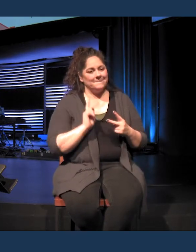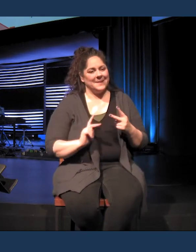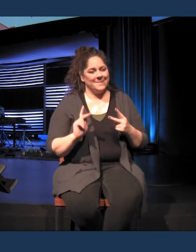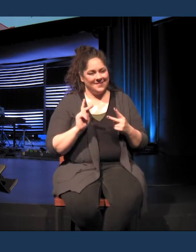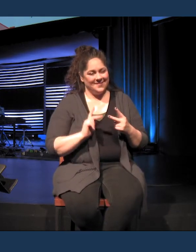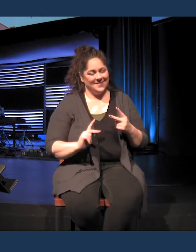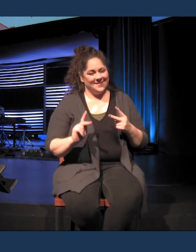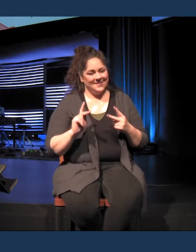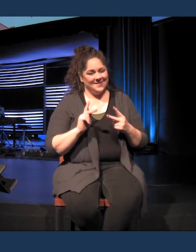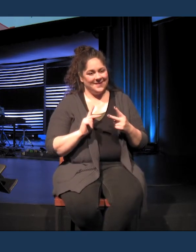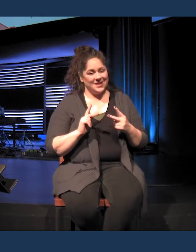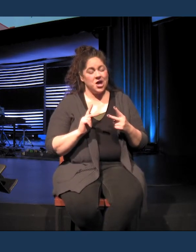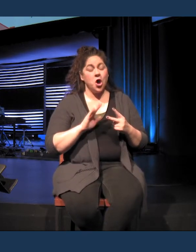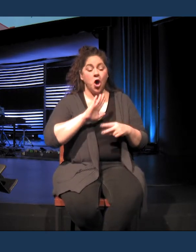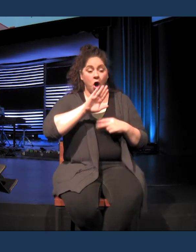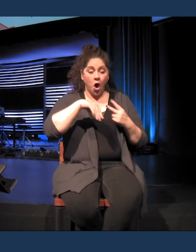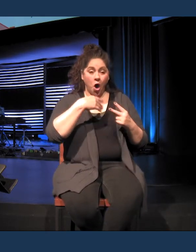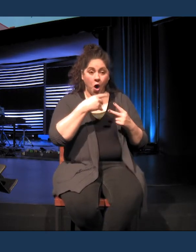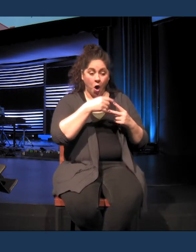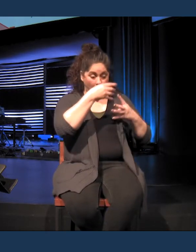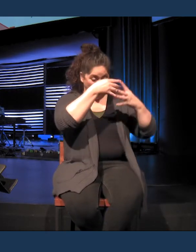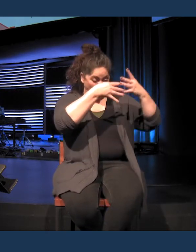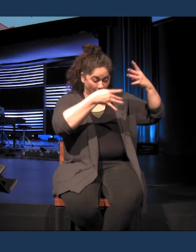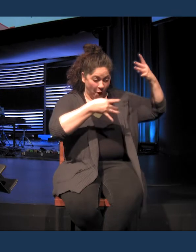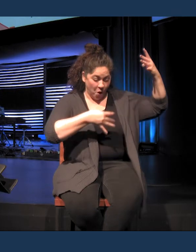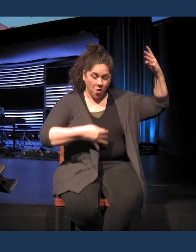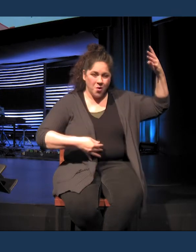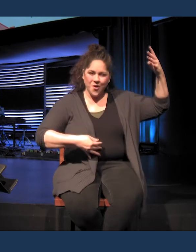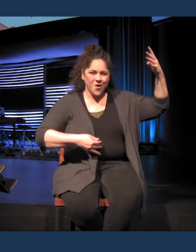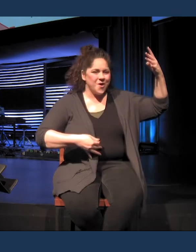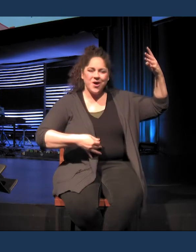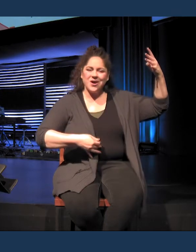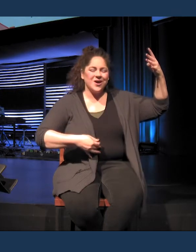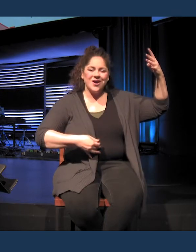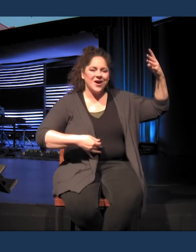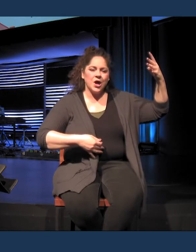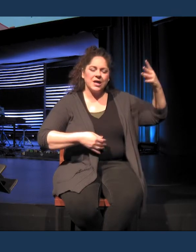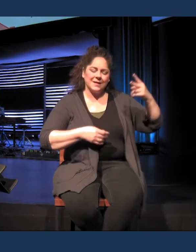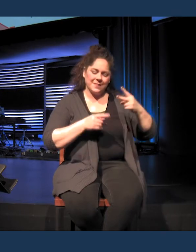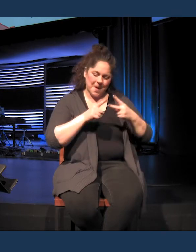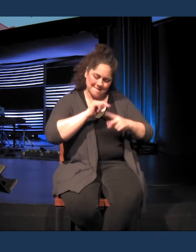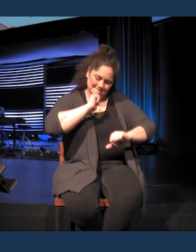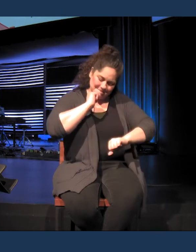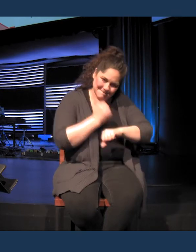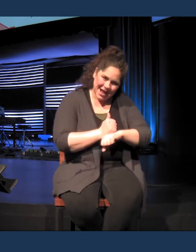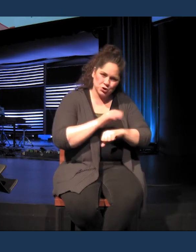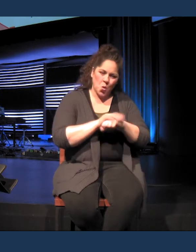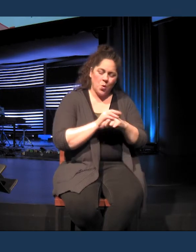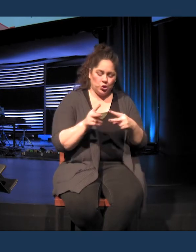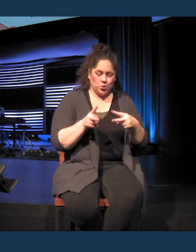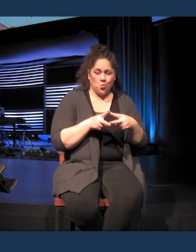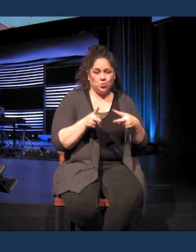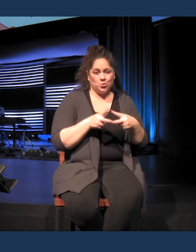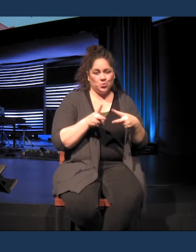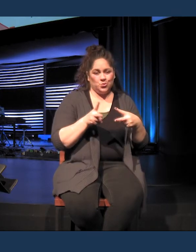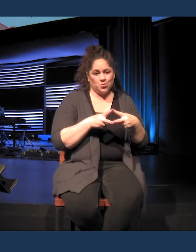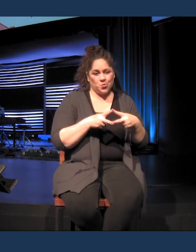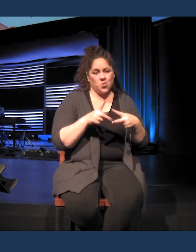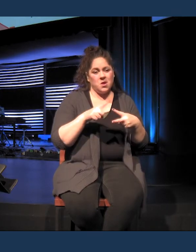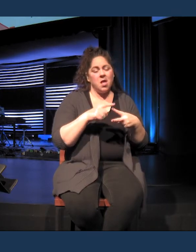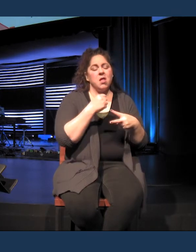the entire law, all the demands of the prophets are sitting on those two commandments. Love God, love